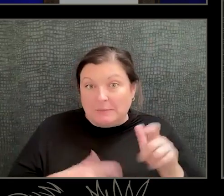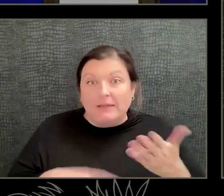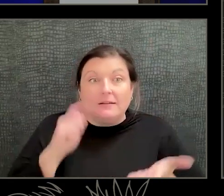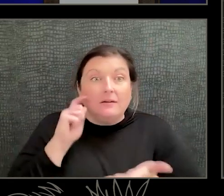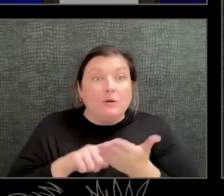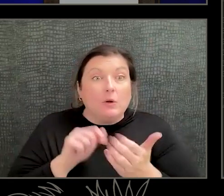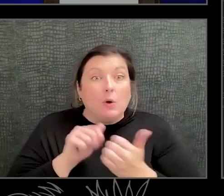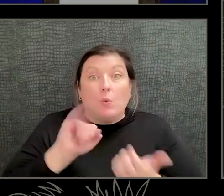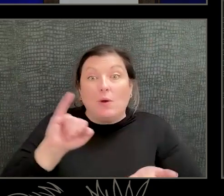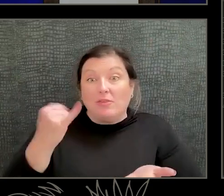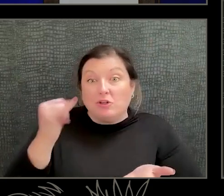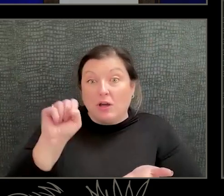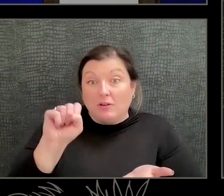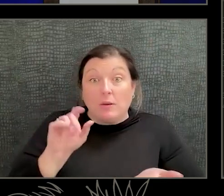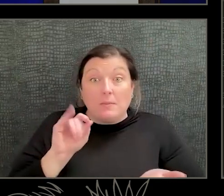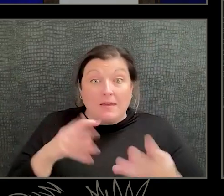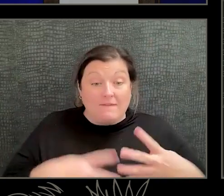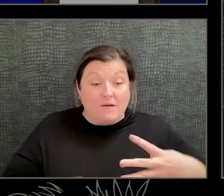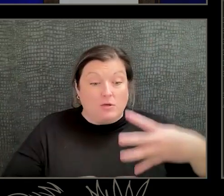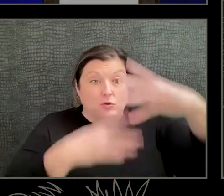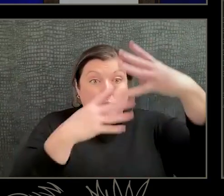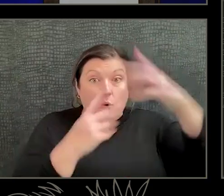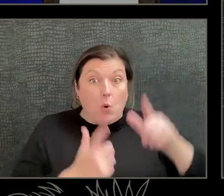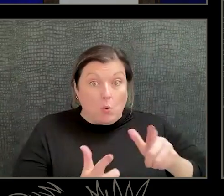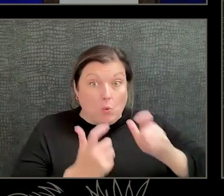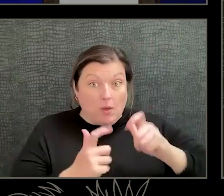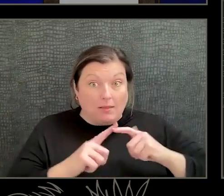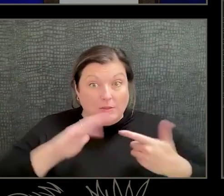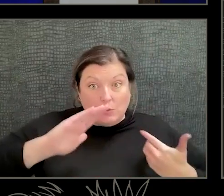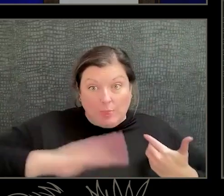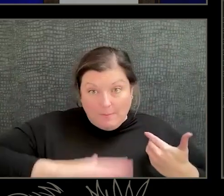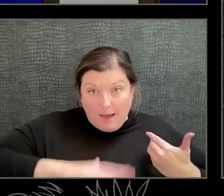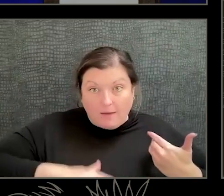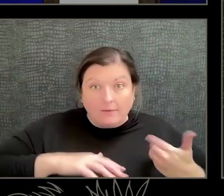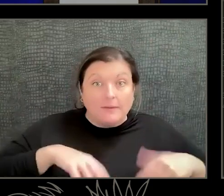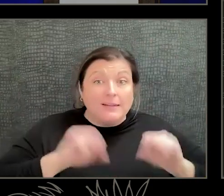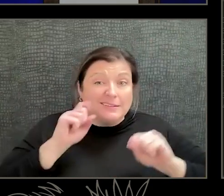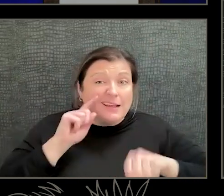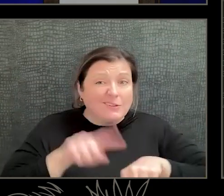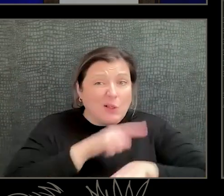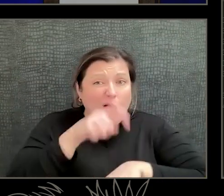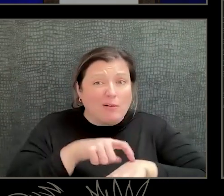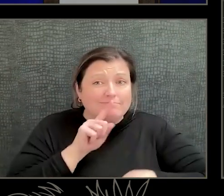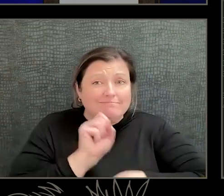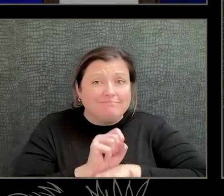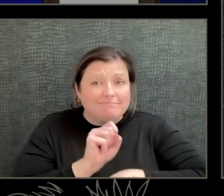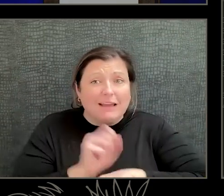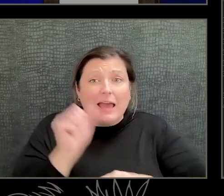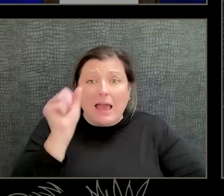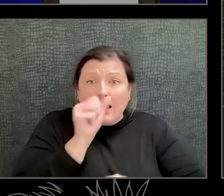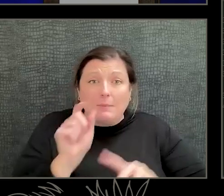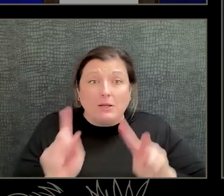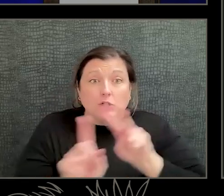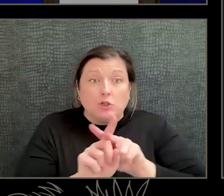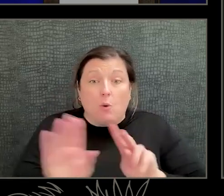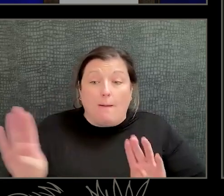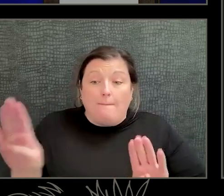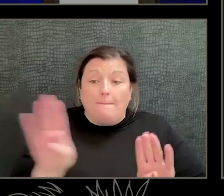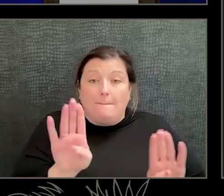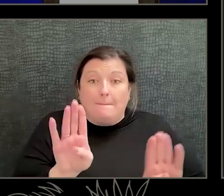notice with this JavaScript thing is if I scroll really quickly to the bottom, it takes quite a while for the actual animation to come in. But